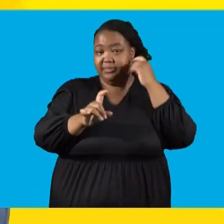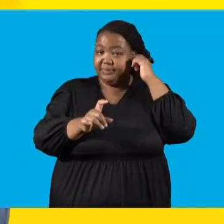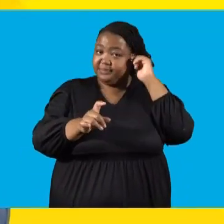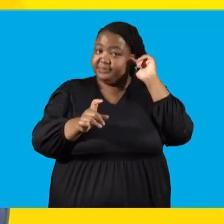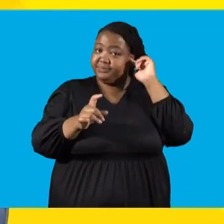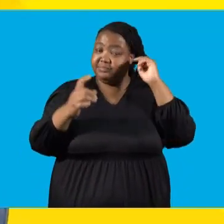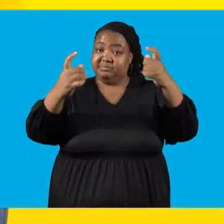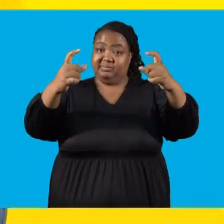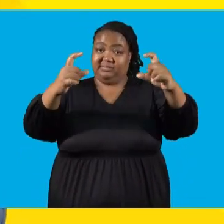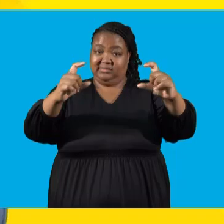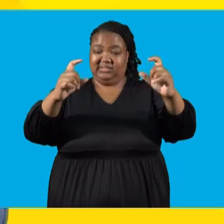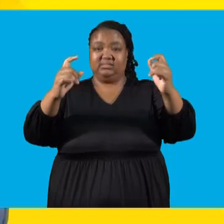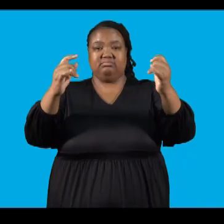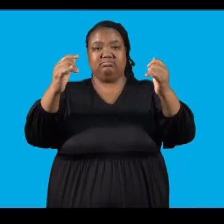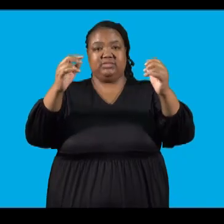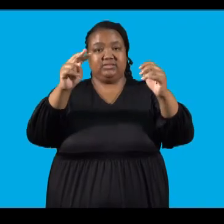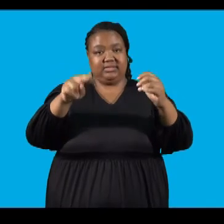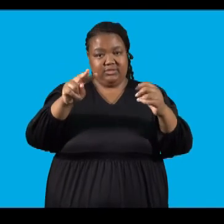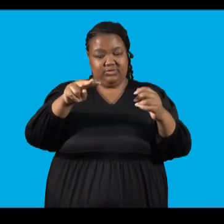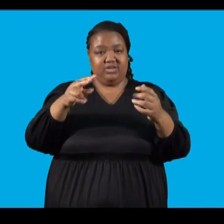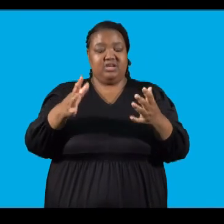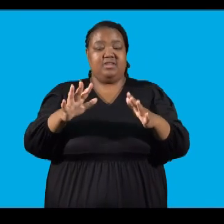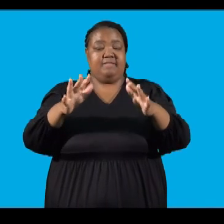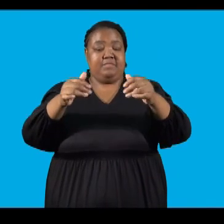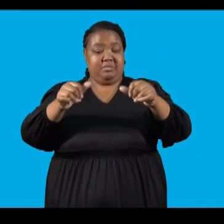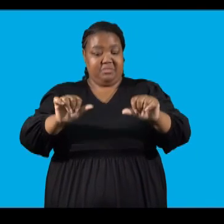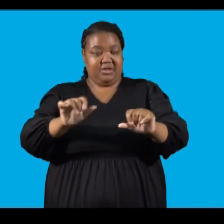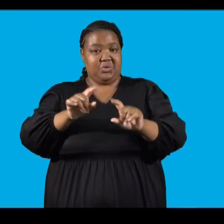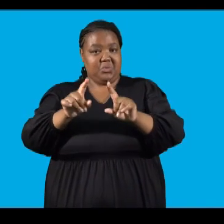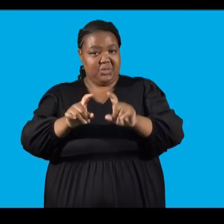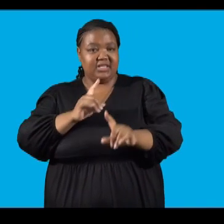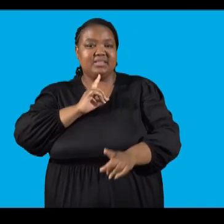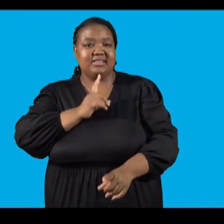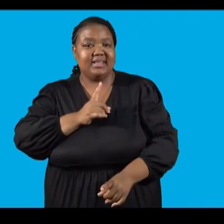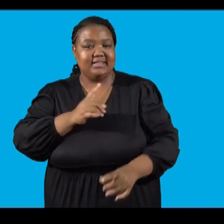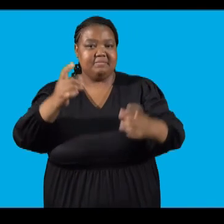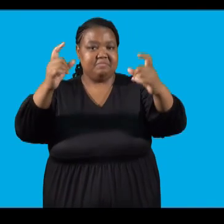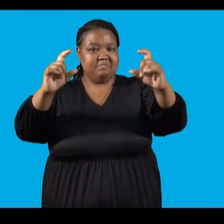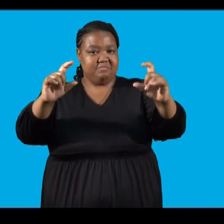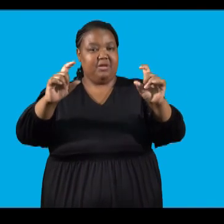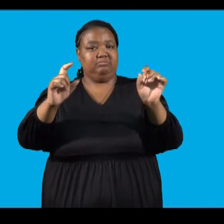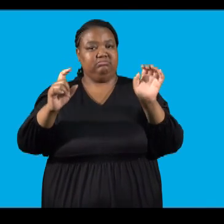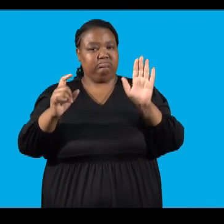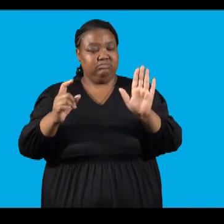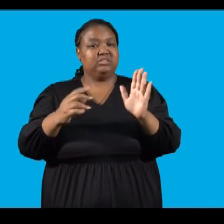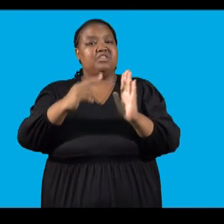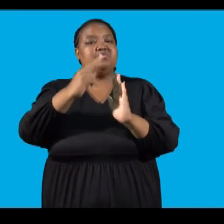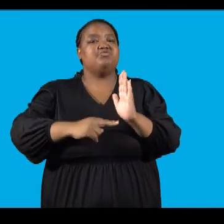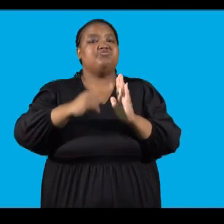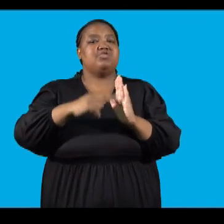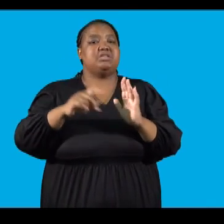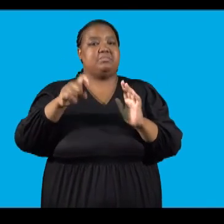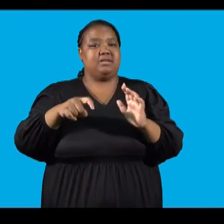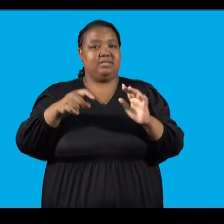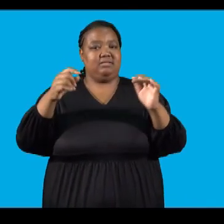we have says, study the extract below and answer the questions that follow. We are given an extract. We should read